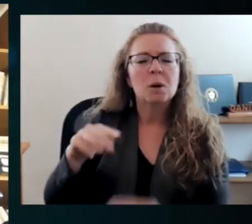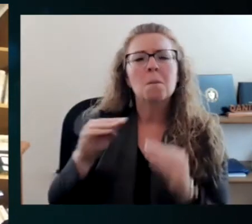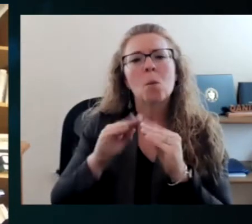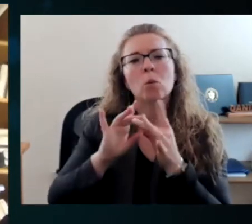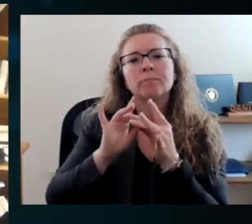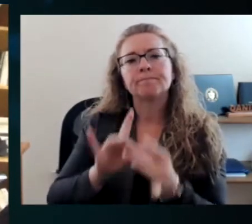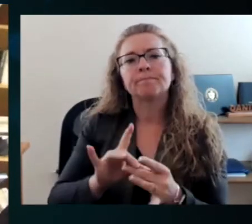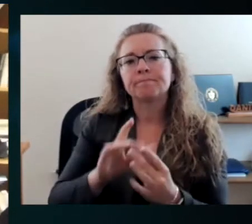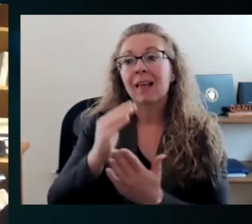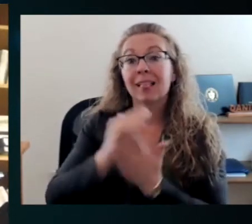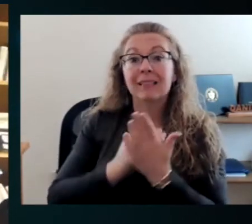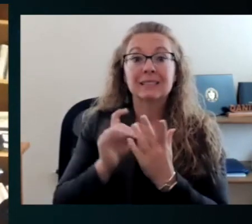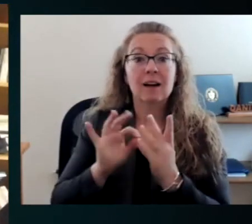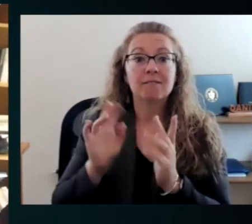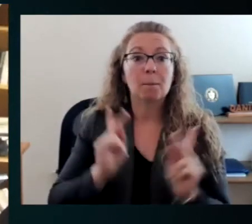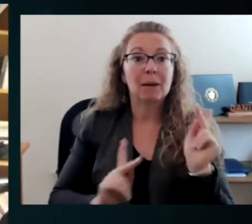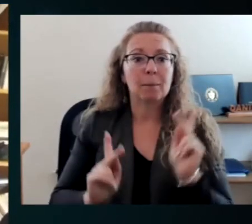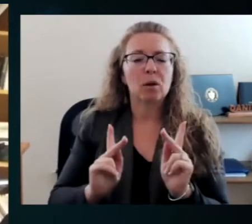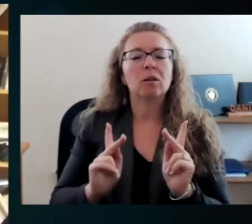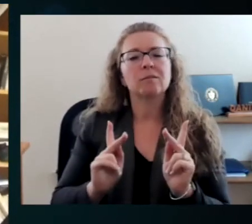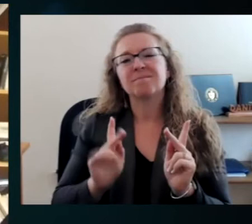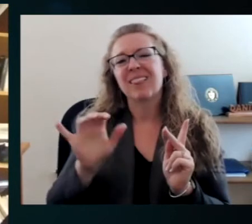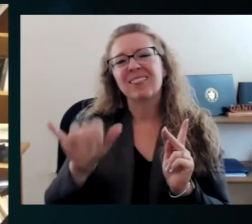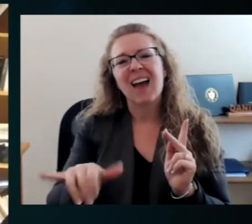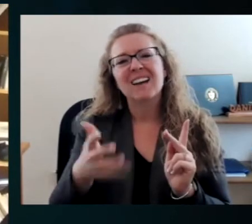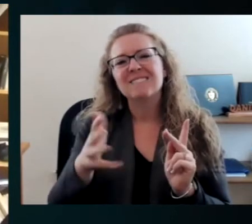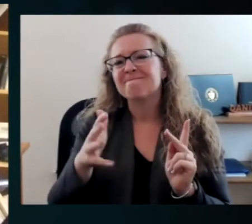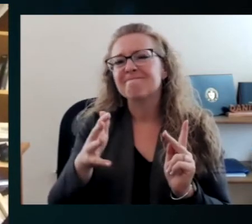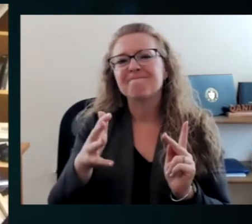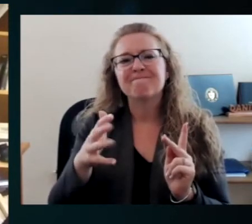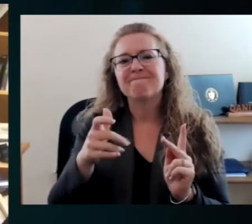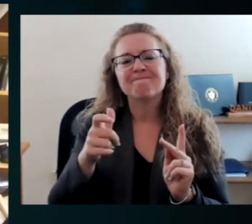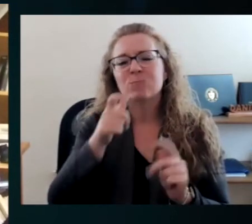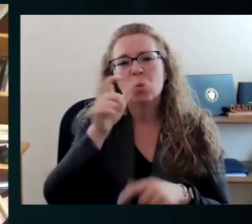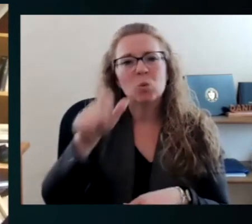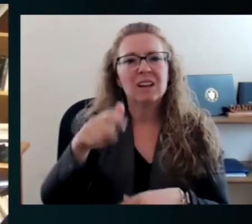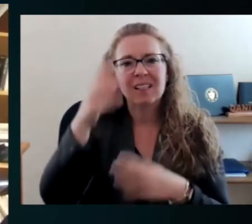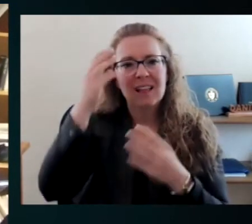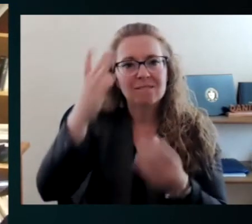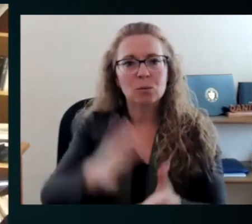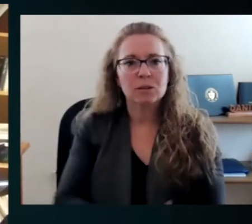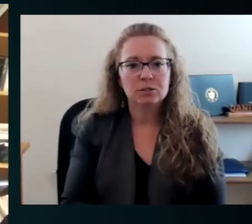people. And that's why I think perhaps we don't need to have that information.